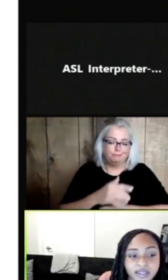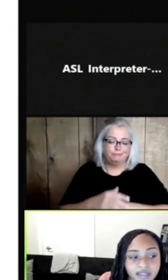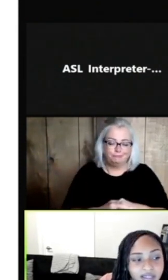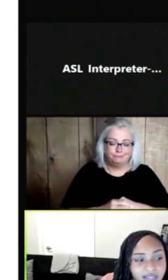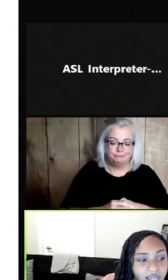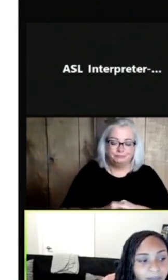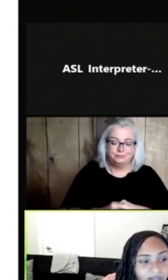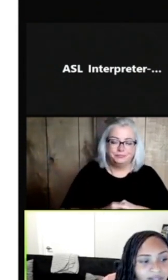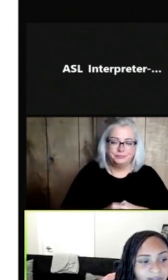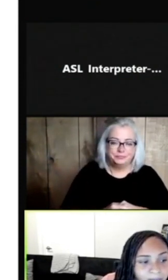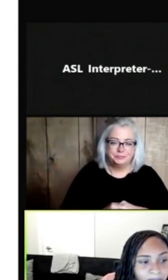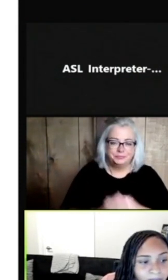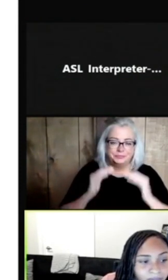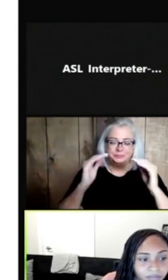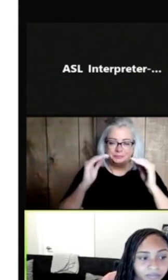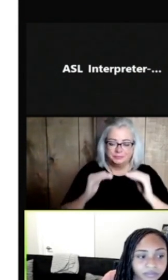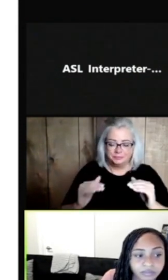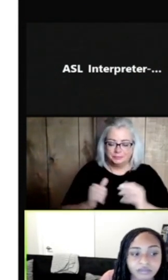go ahead to the next slide, please.